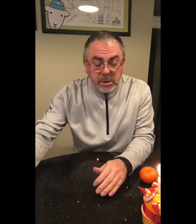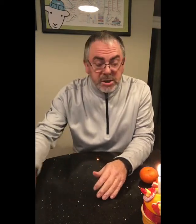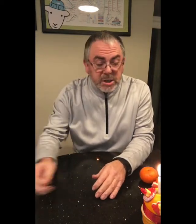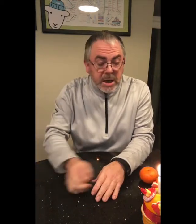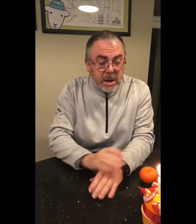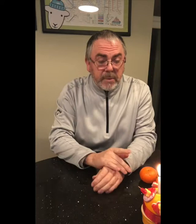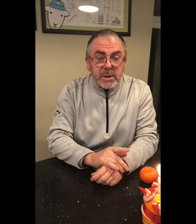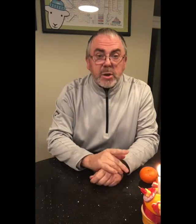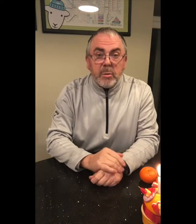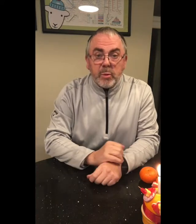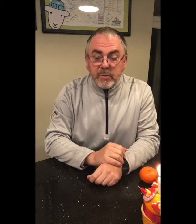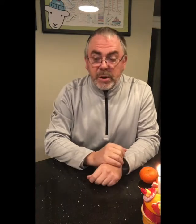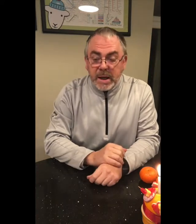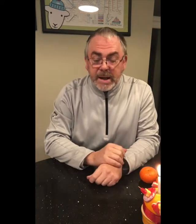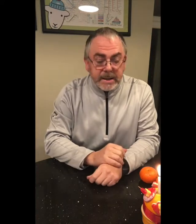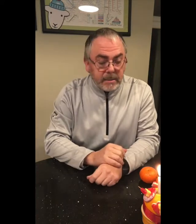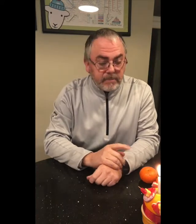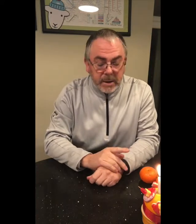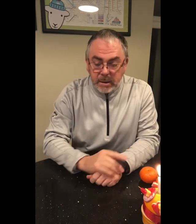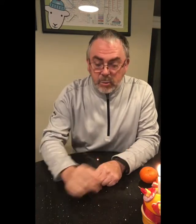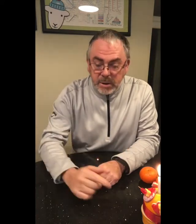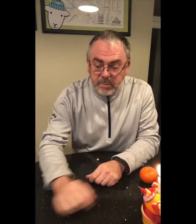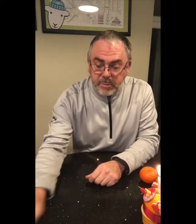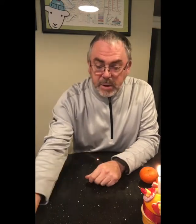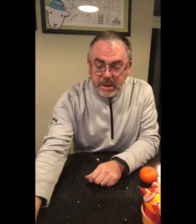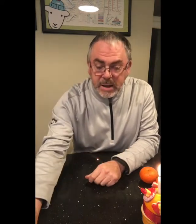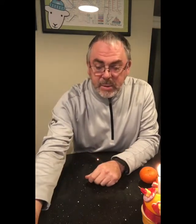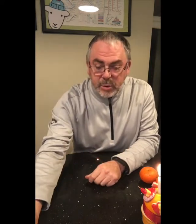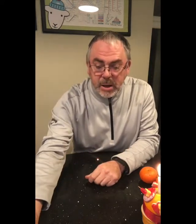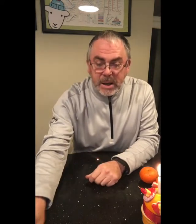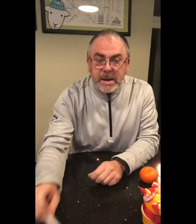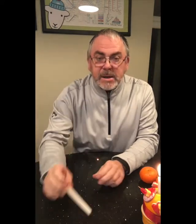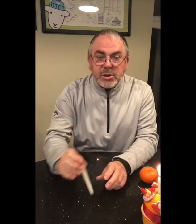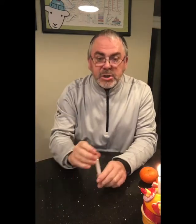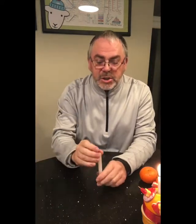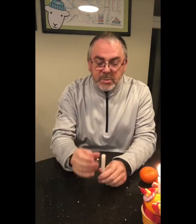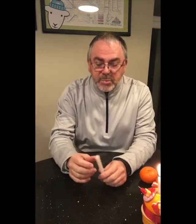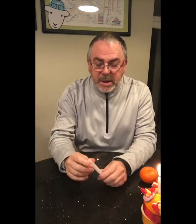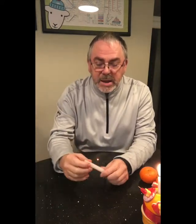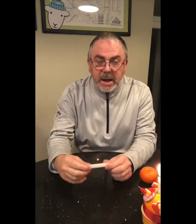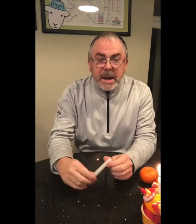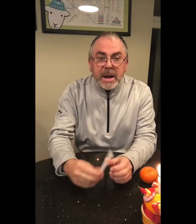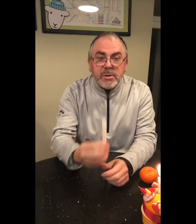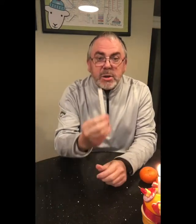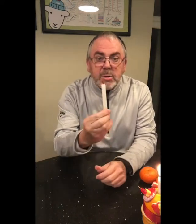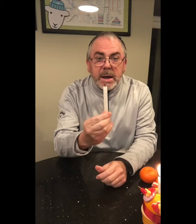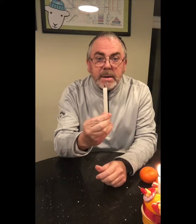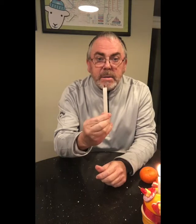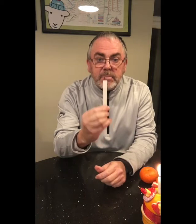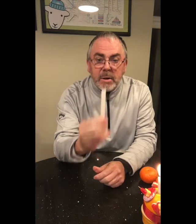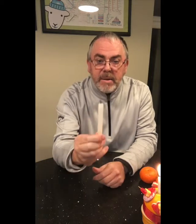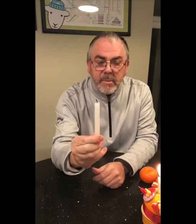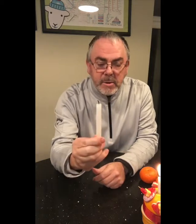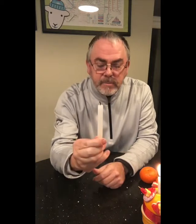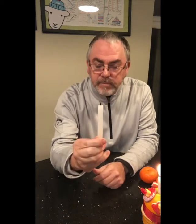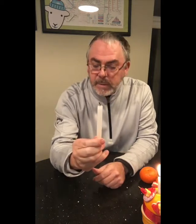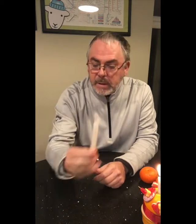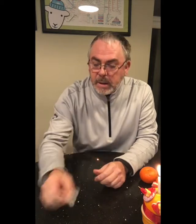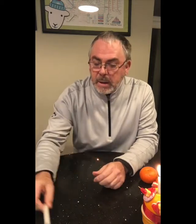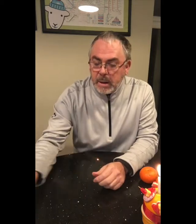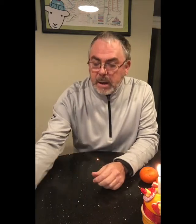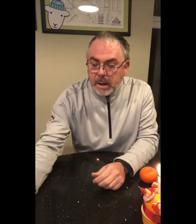You can see on the top we've got a candle. The one that's burning there brightly is just simply a household candle, like that one.